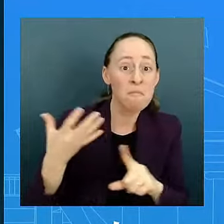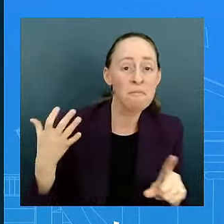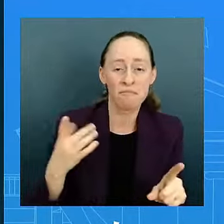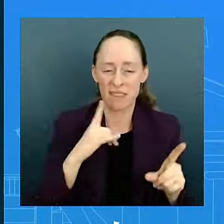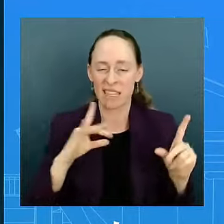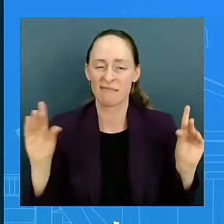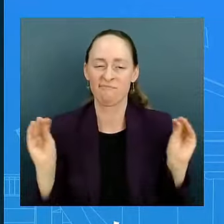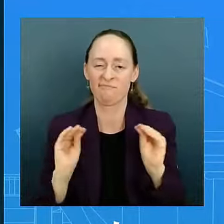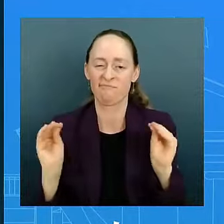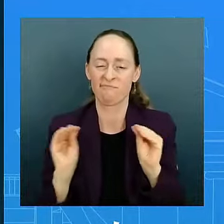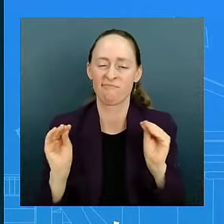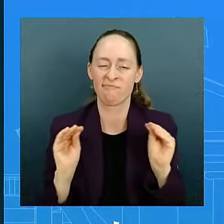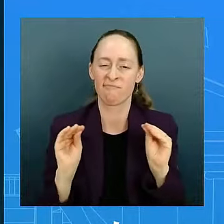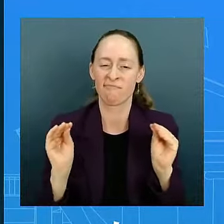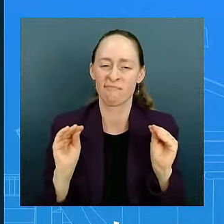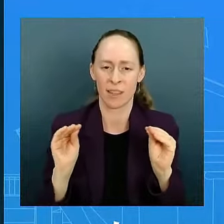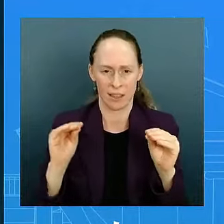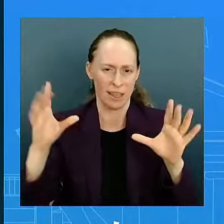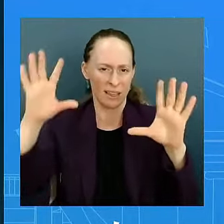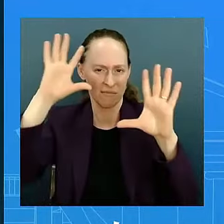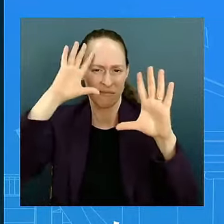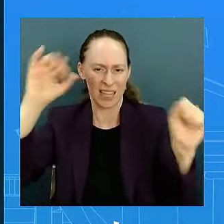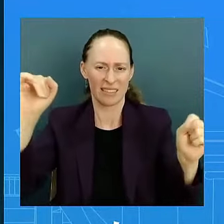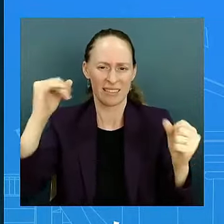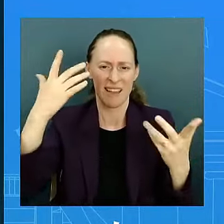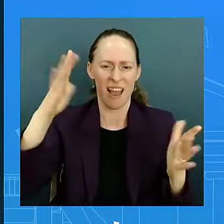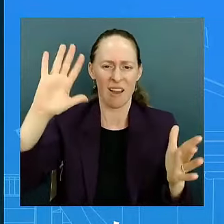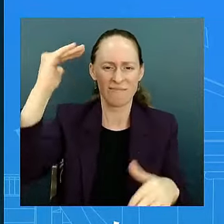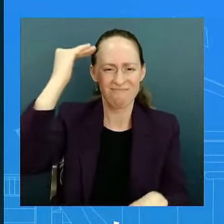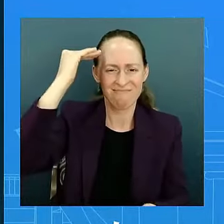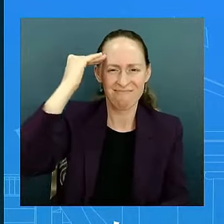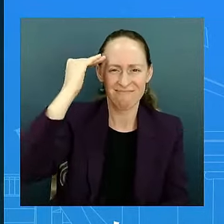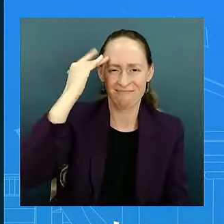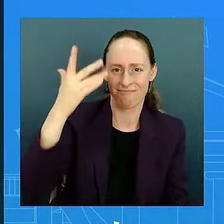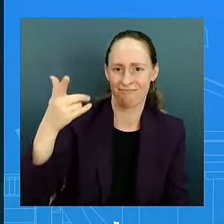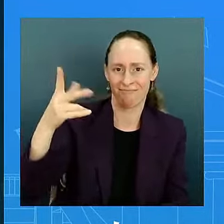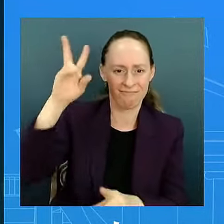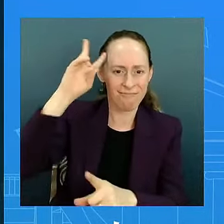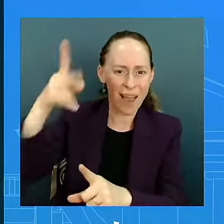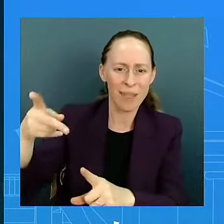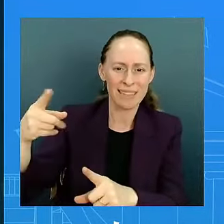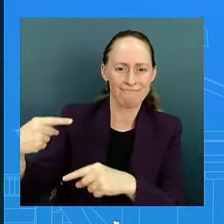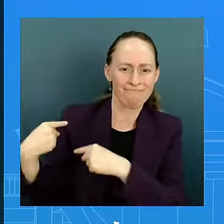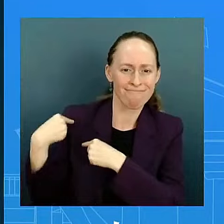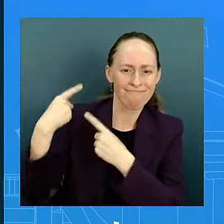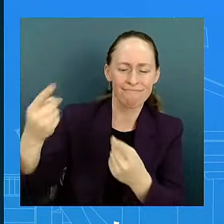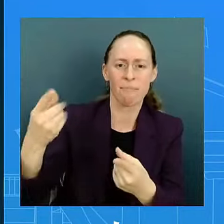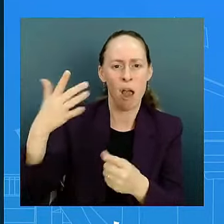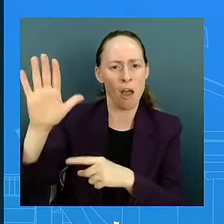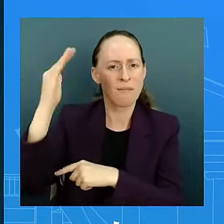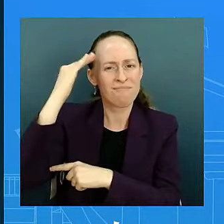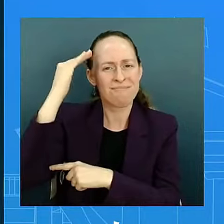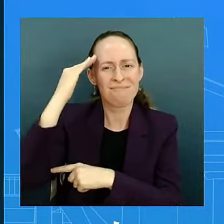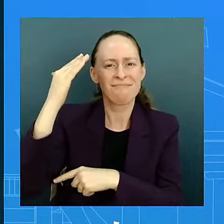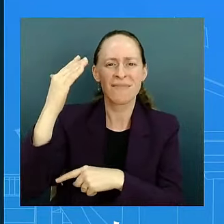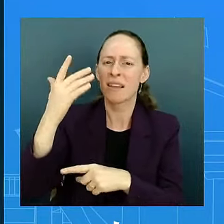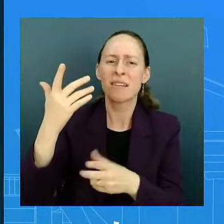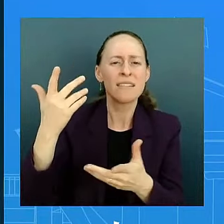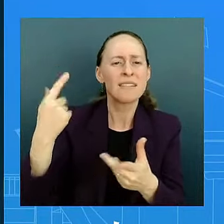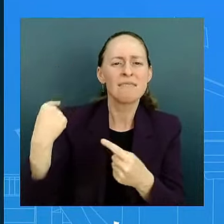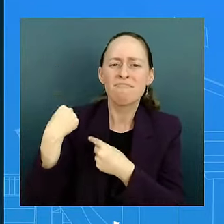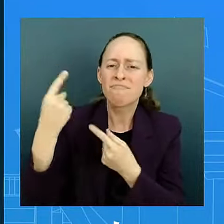mate, nominee for vice president for some time, for a few decades. They have worked closely together on getting a lot of things done in the